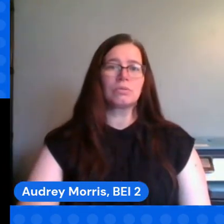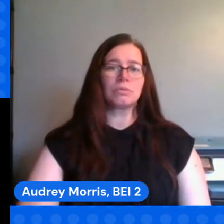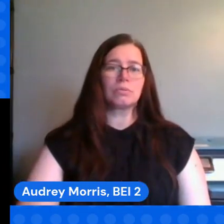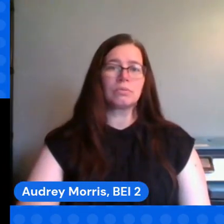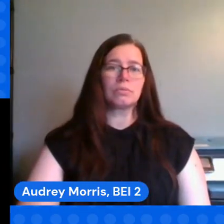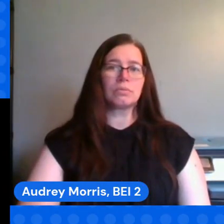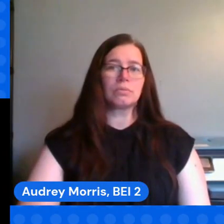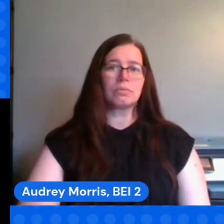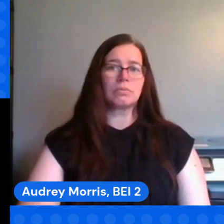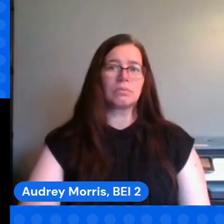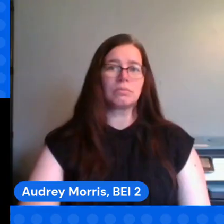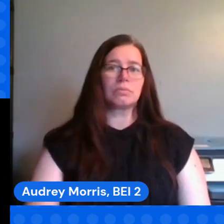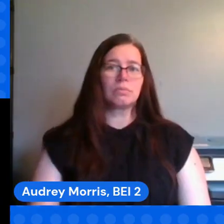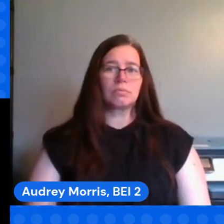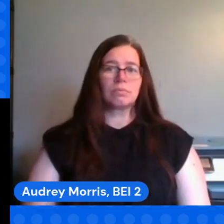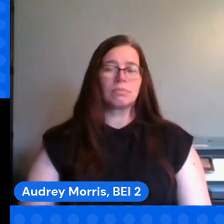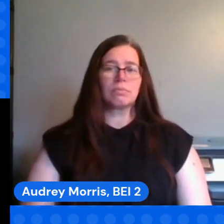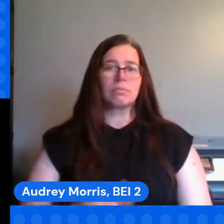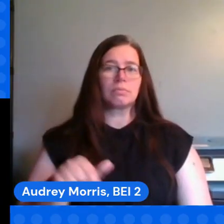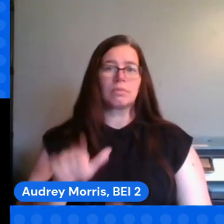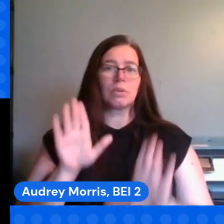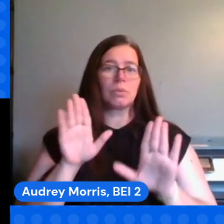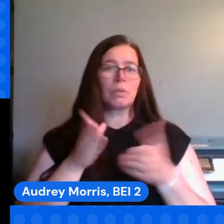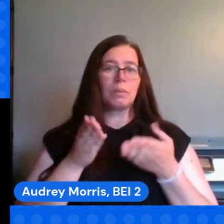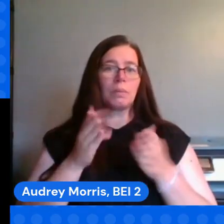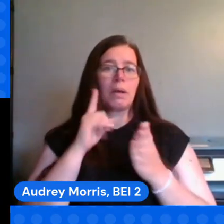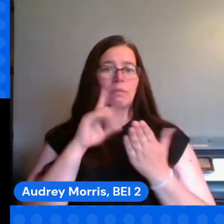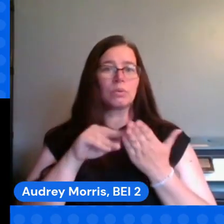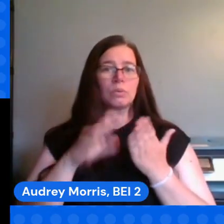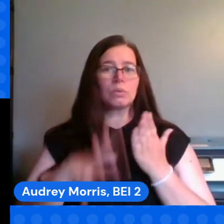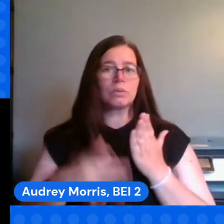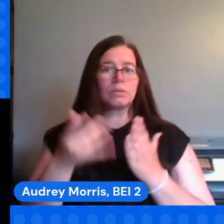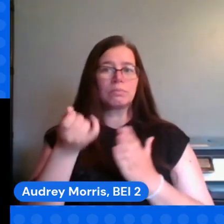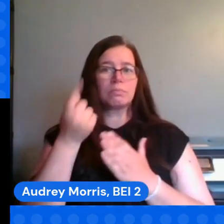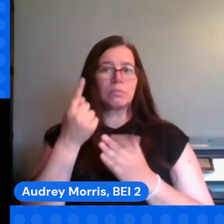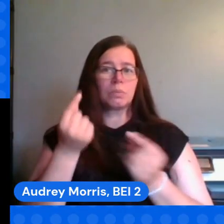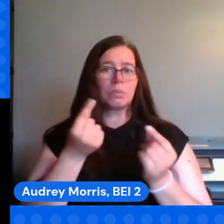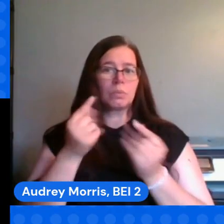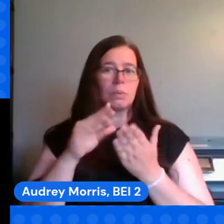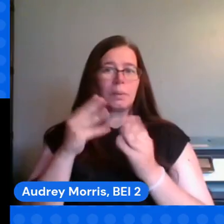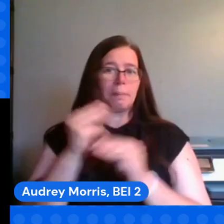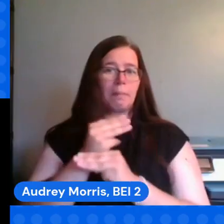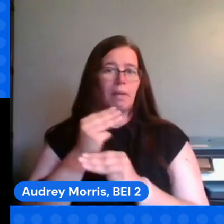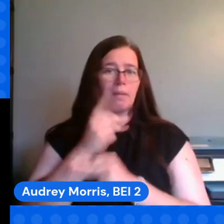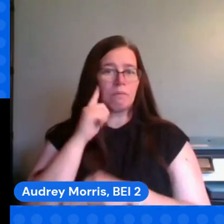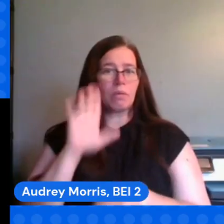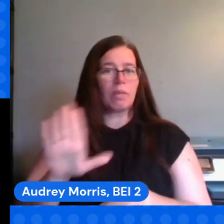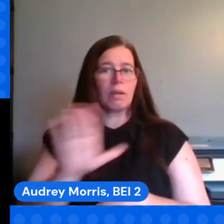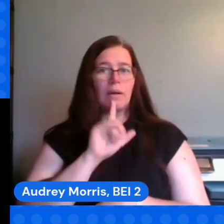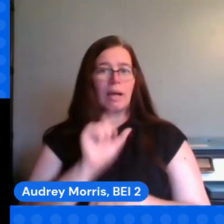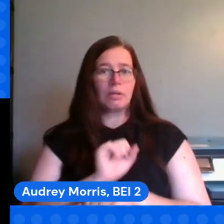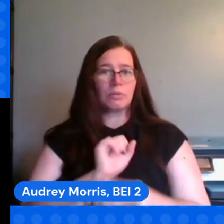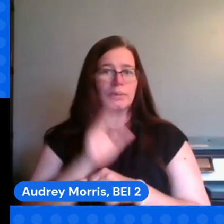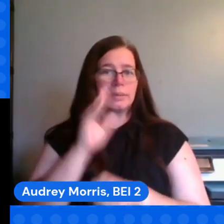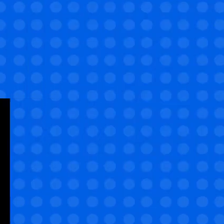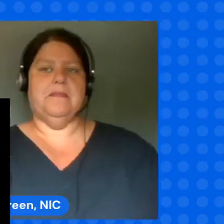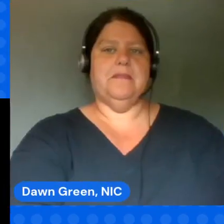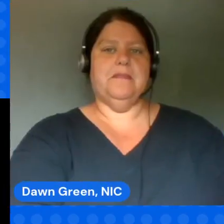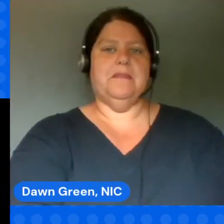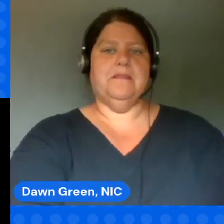actually integrate what students are learning in math to their actual experience in Scratch.